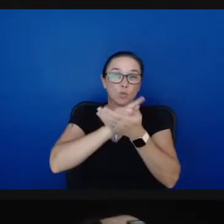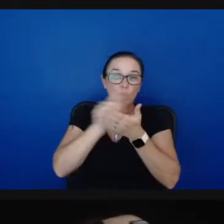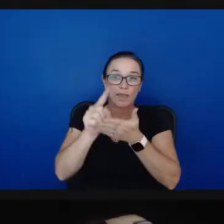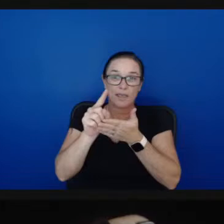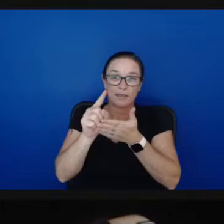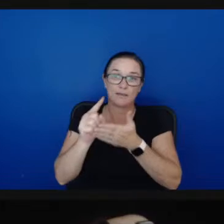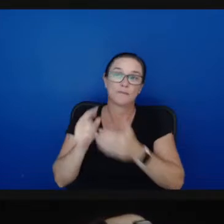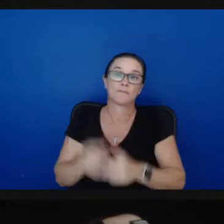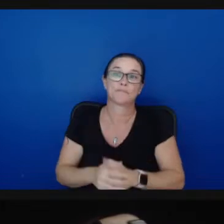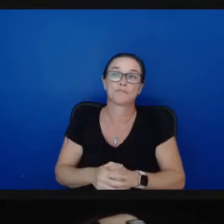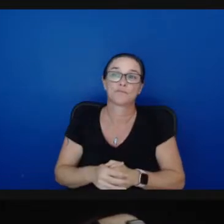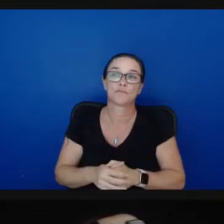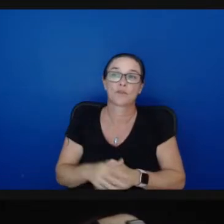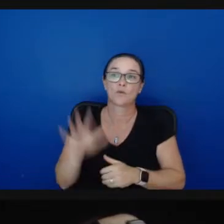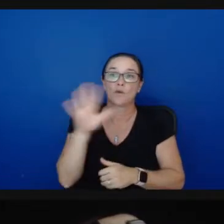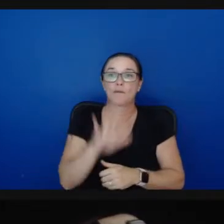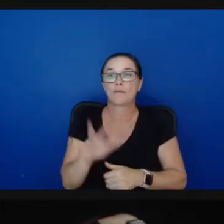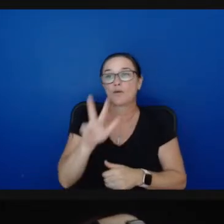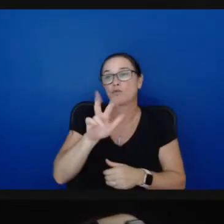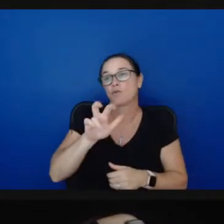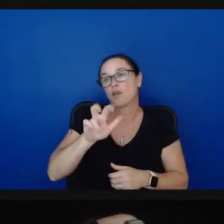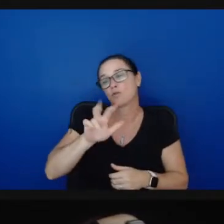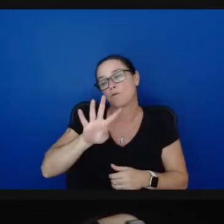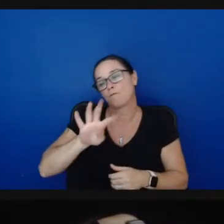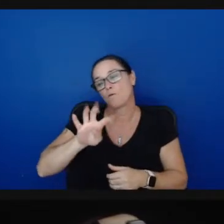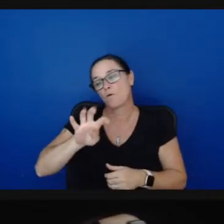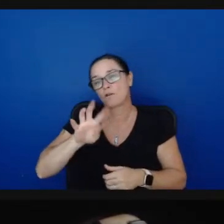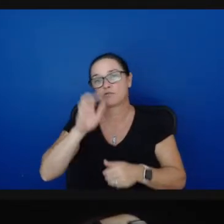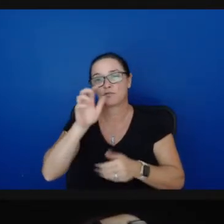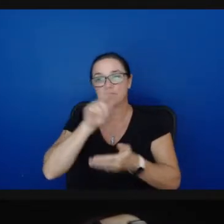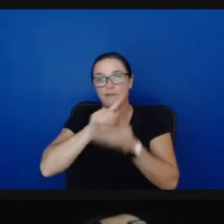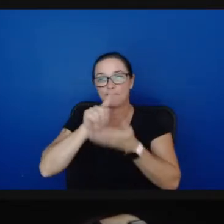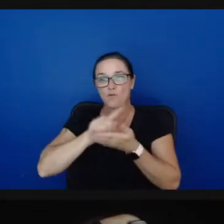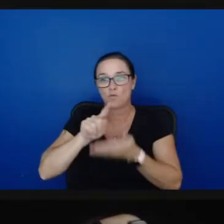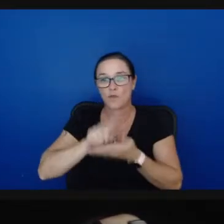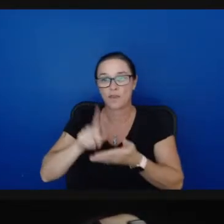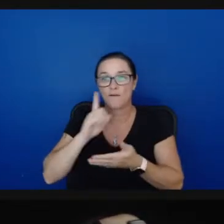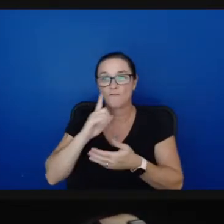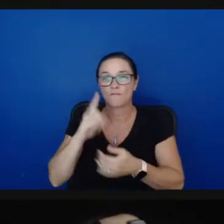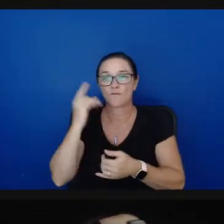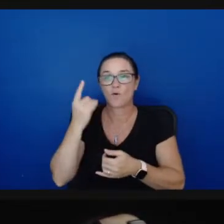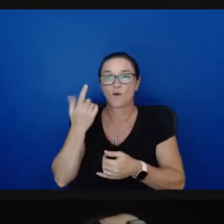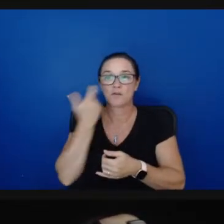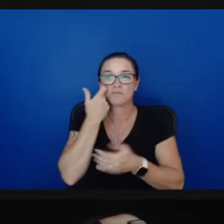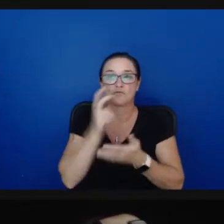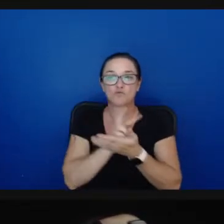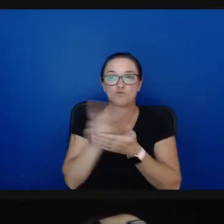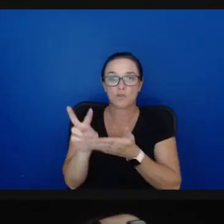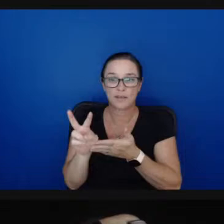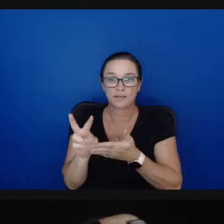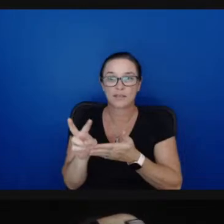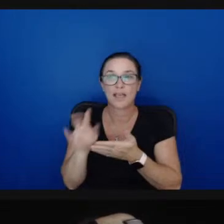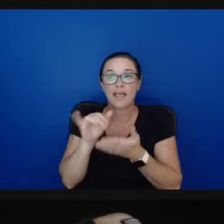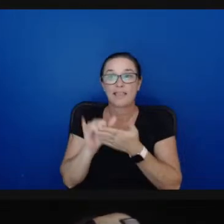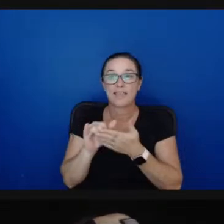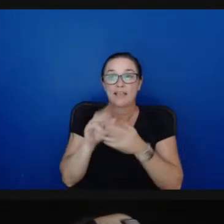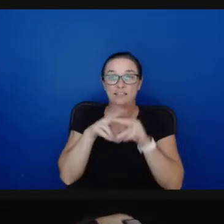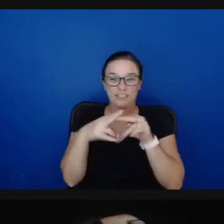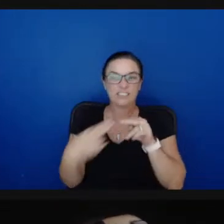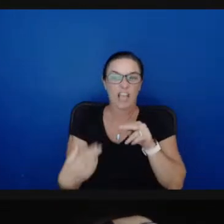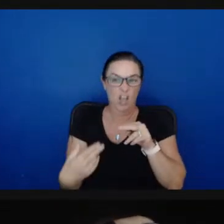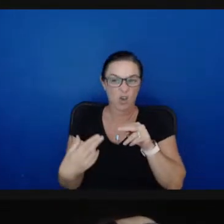around 300, 400 earthquakes per week for the last 2 weeks, which is down from a peak 3